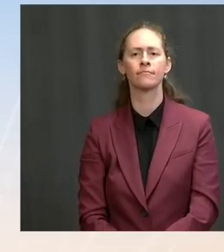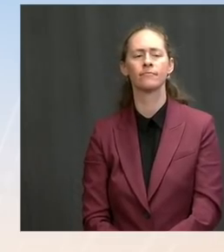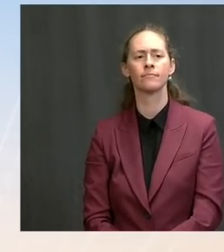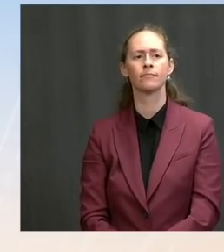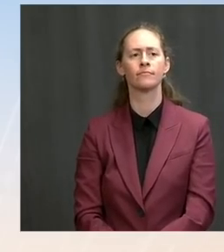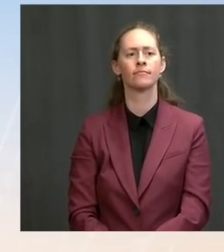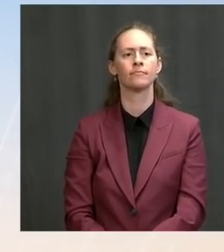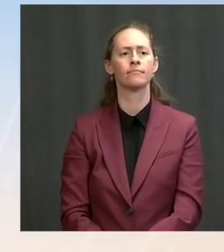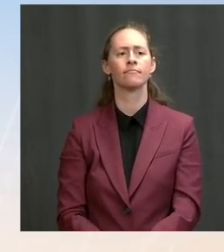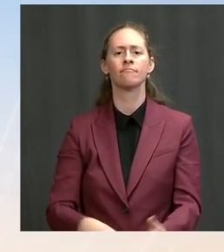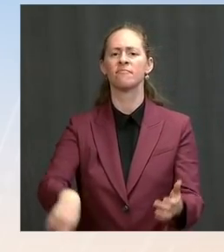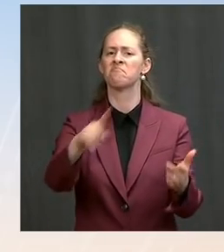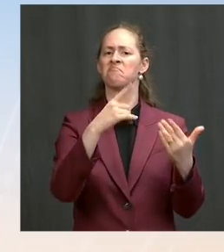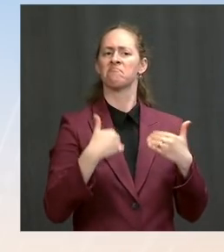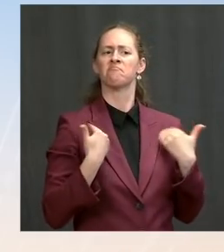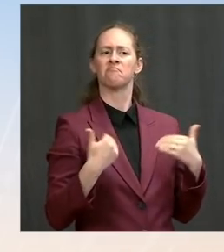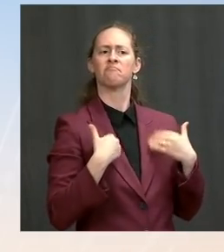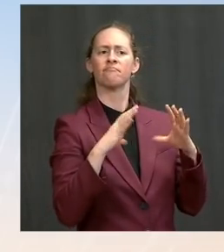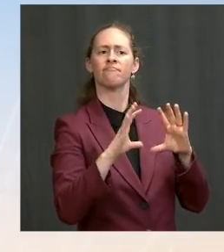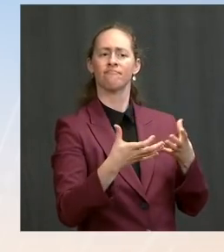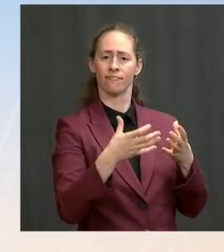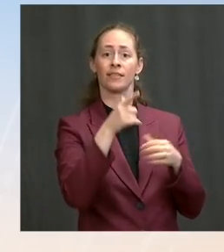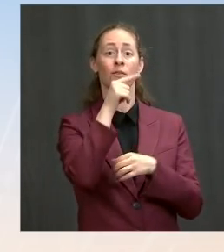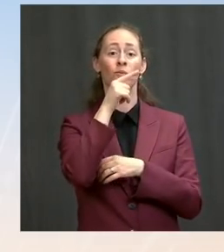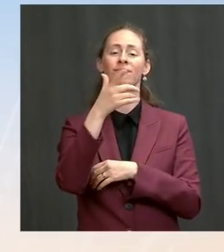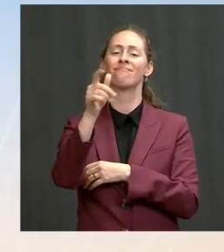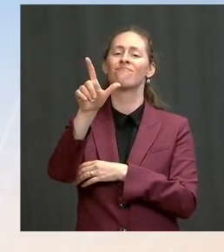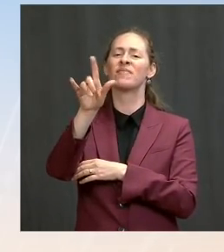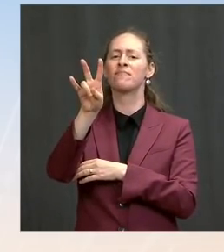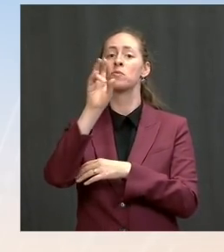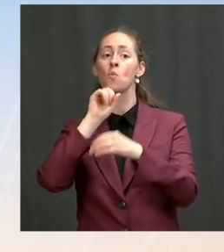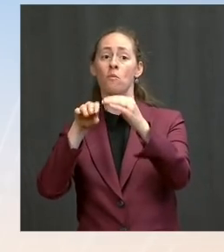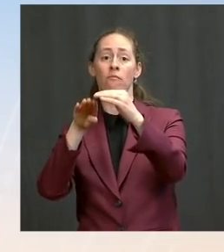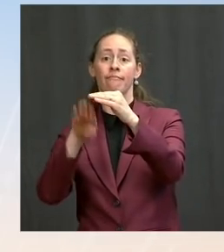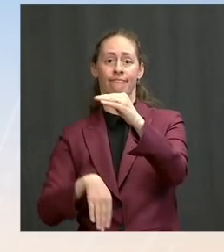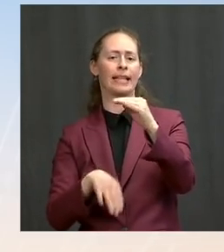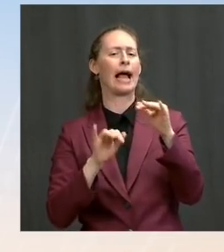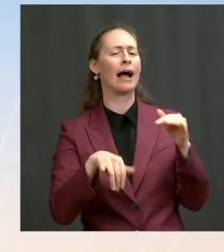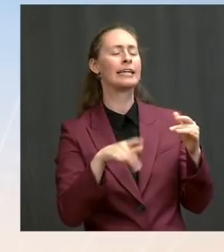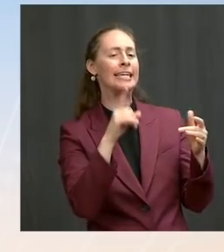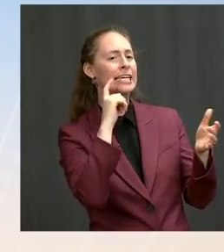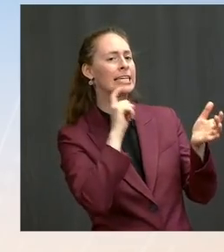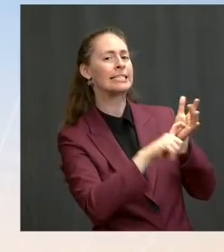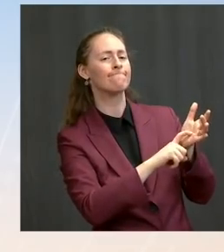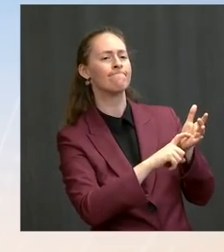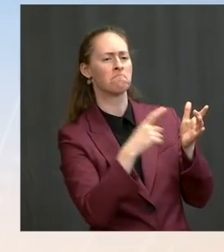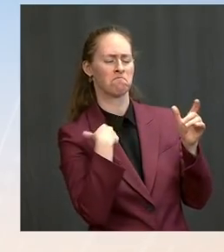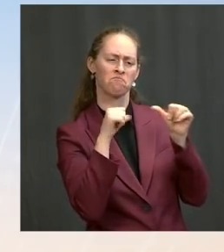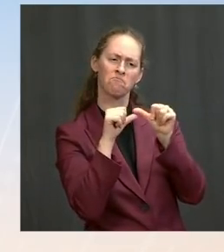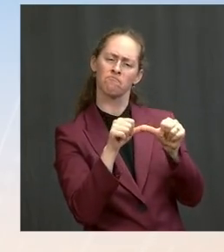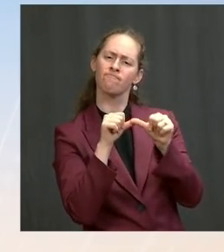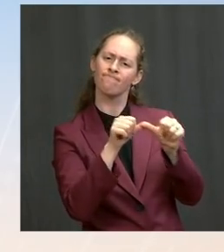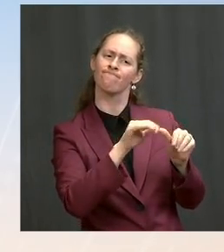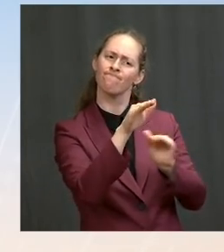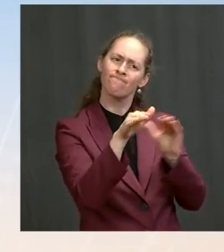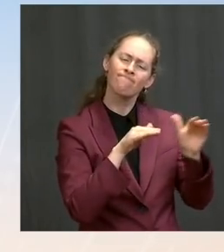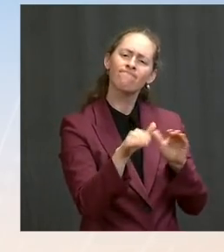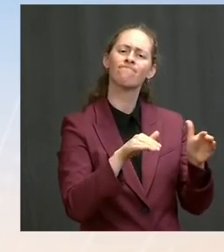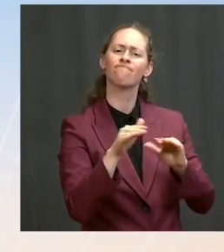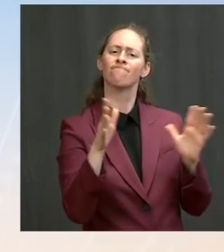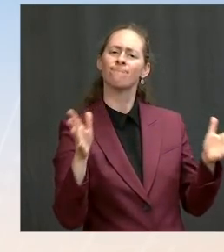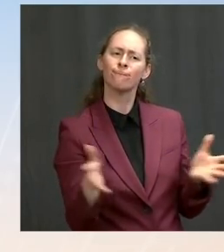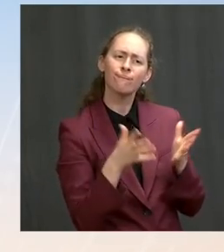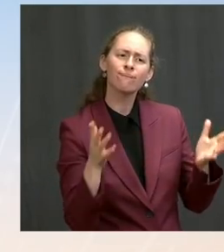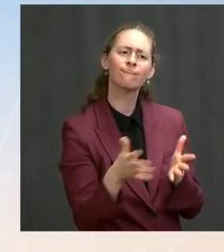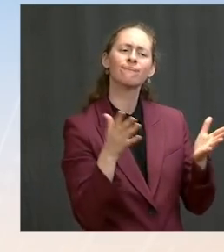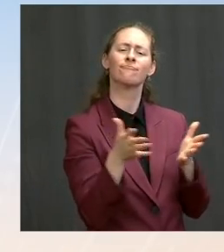young people who are under the age of 27. And that is an area where we're going to continue to redouble our efforts to ensure that